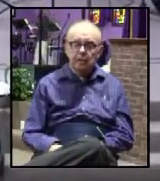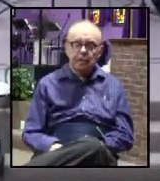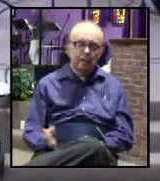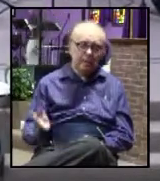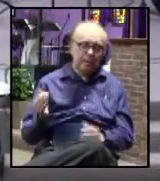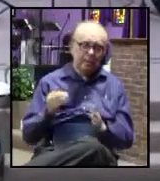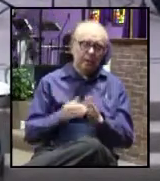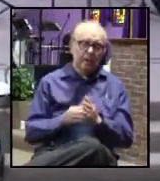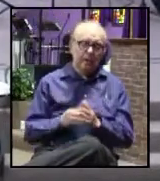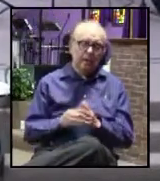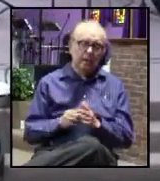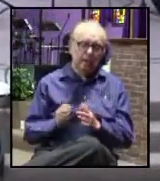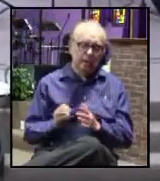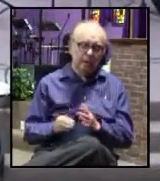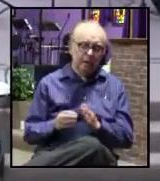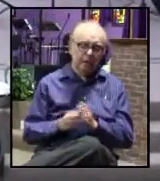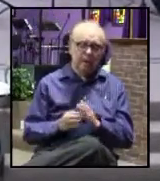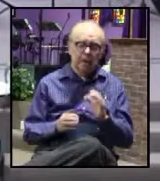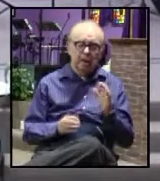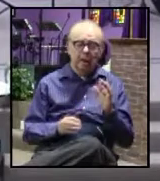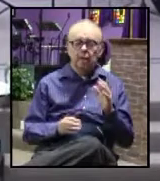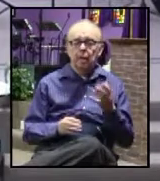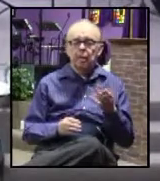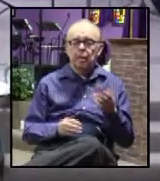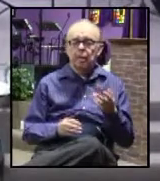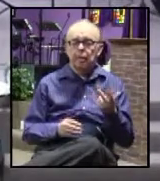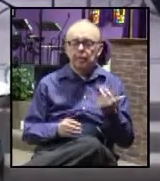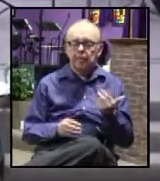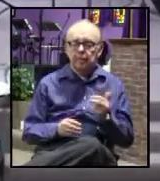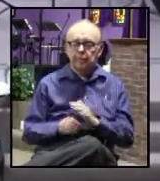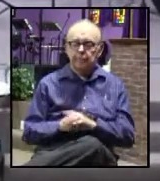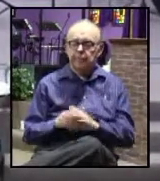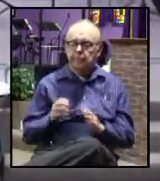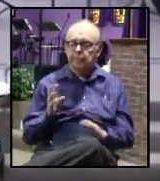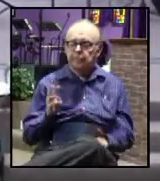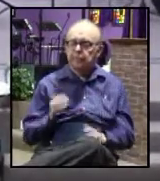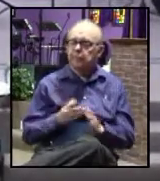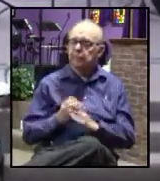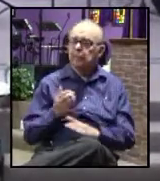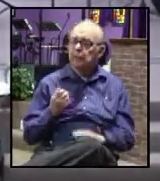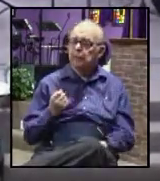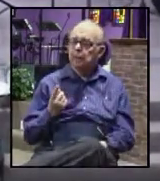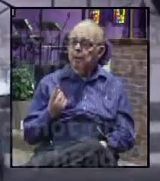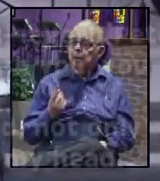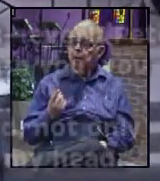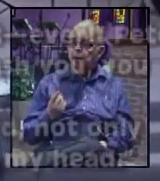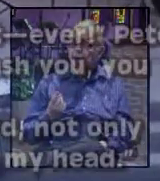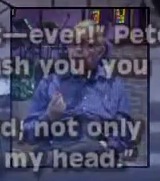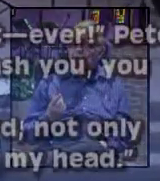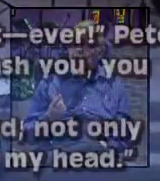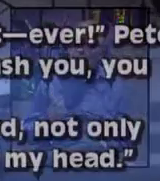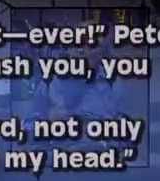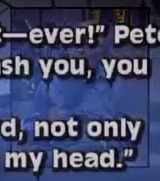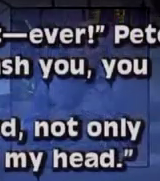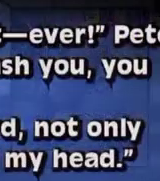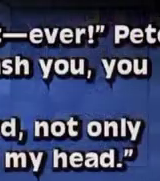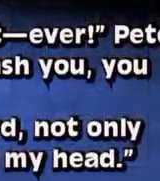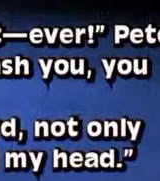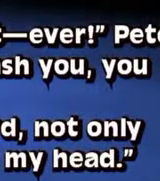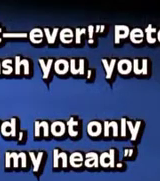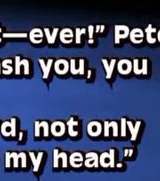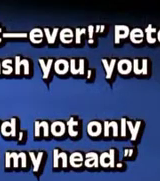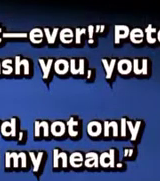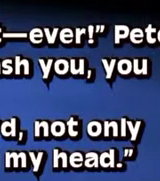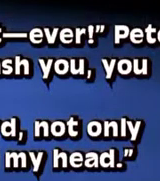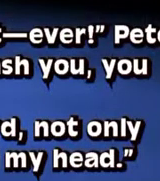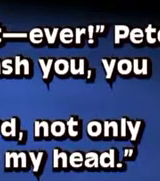So let's go back to John chapter 13, verses 6 to 11, if you would. Let's read together as we get an illustration